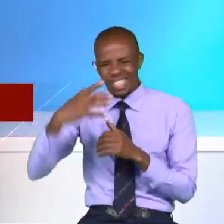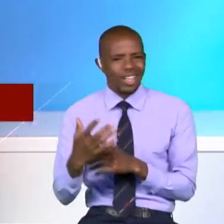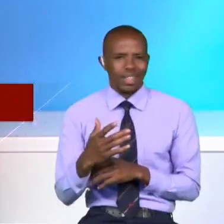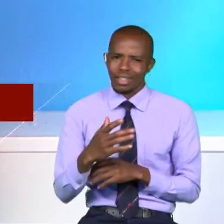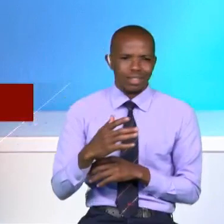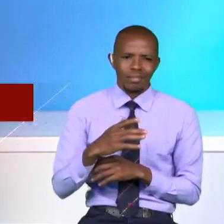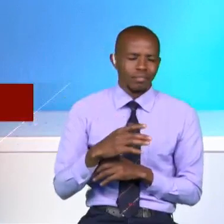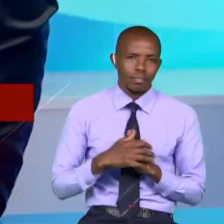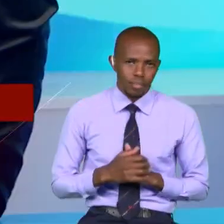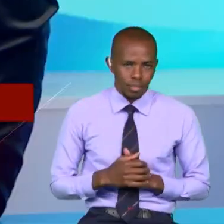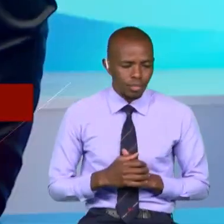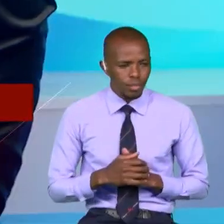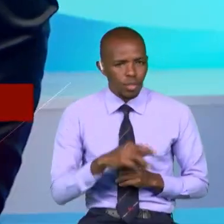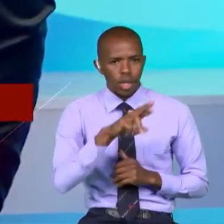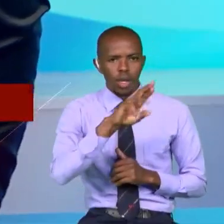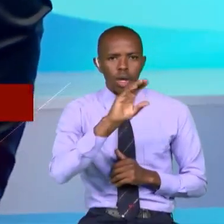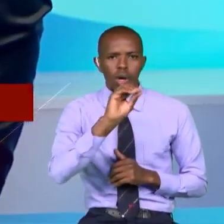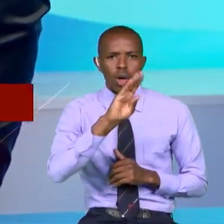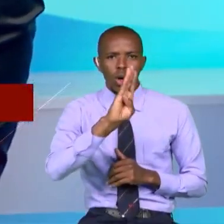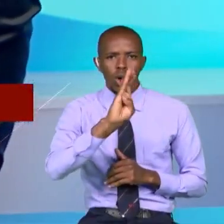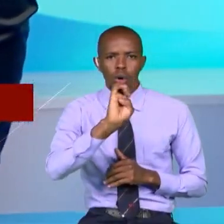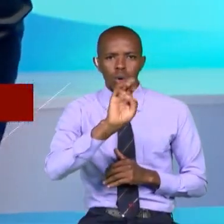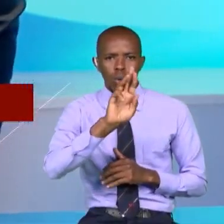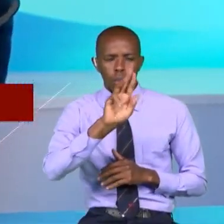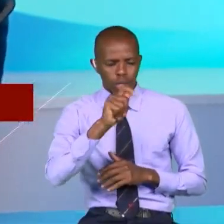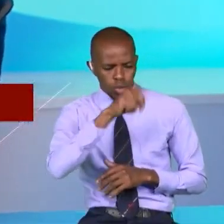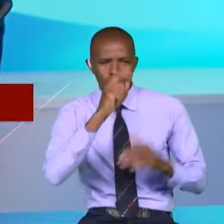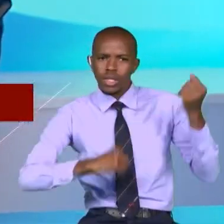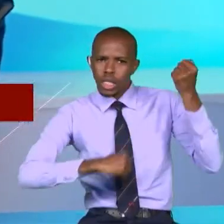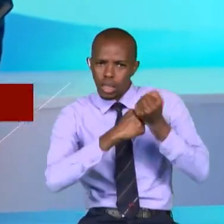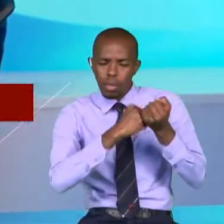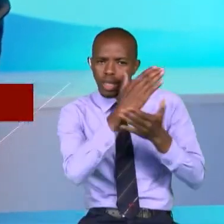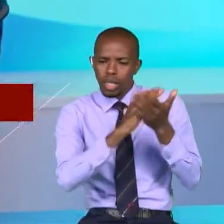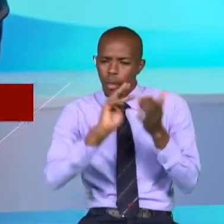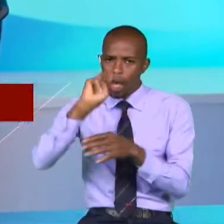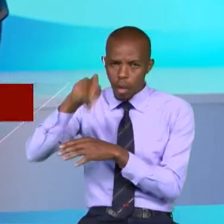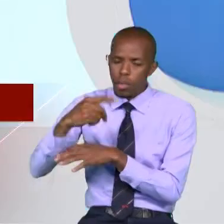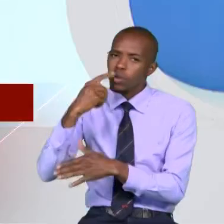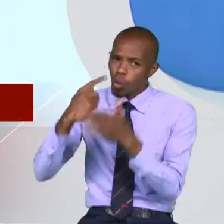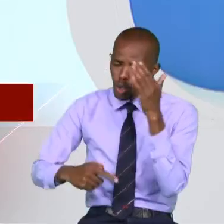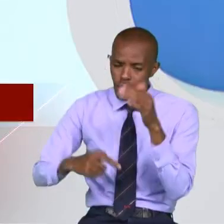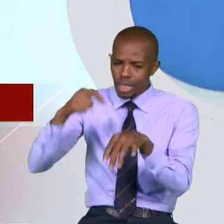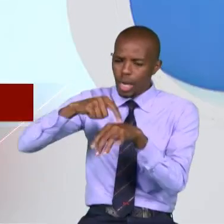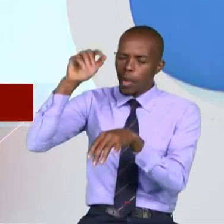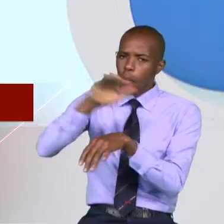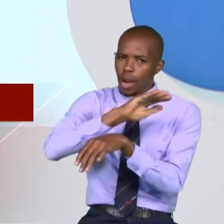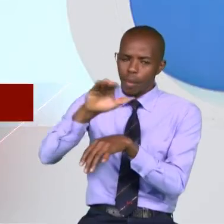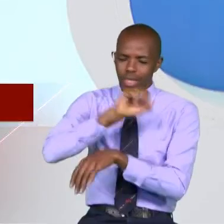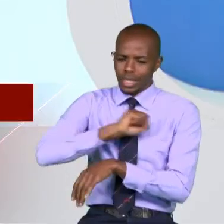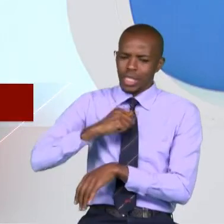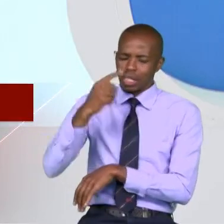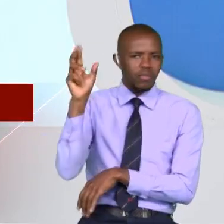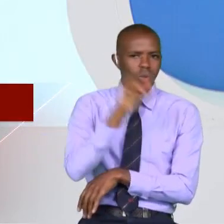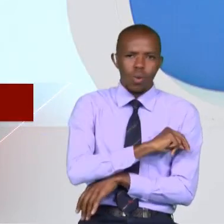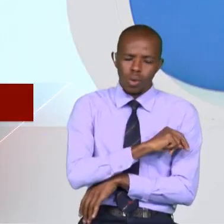That is notwithstanding. Robert, yes. Do you support what some members of parliament, they were saying that in parliament, but in Senate they have said no.